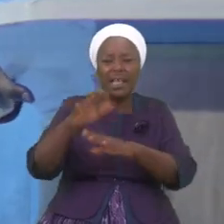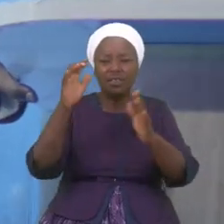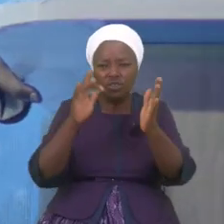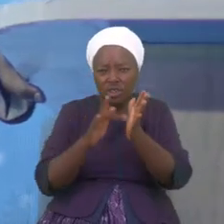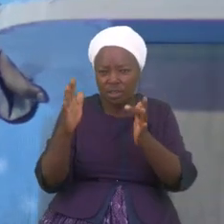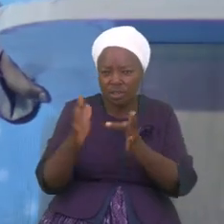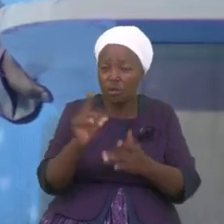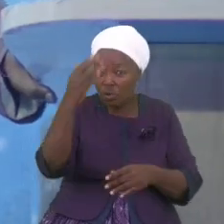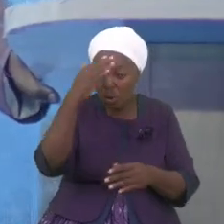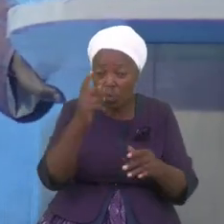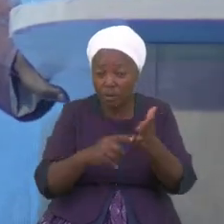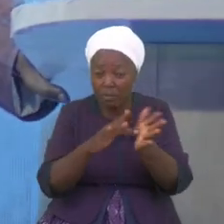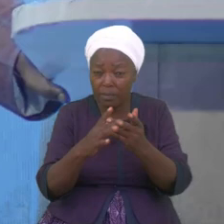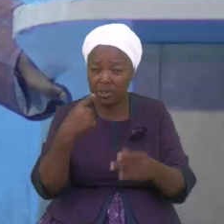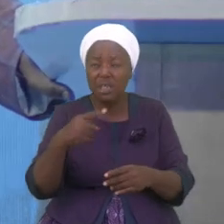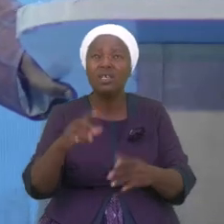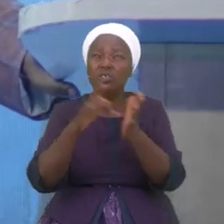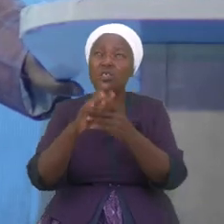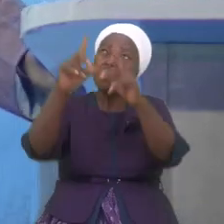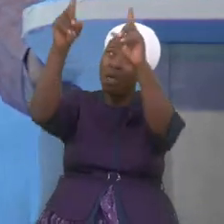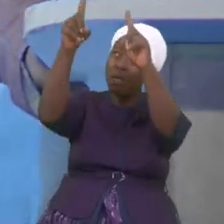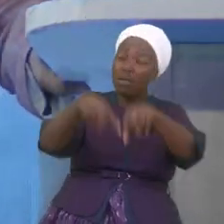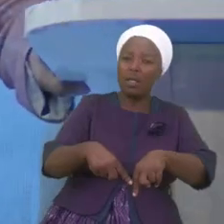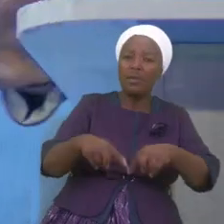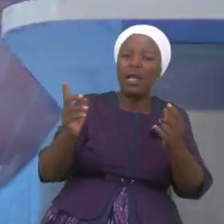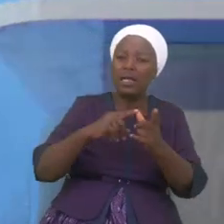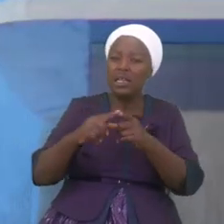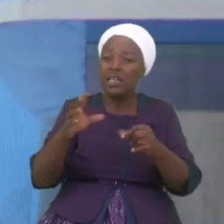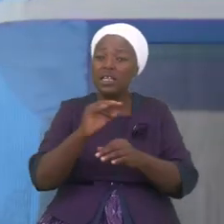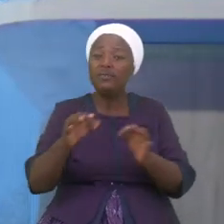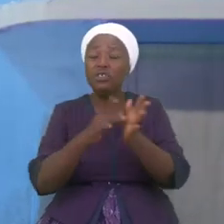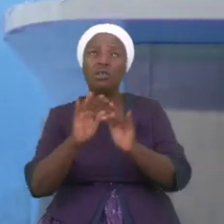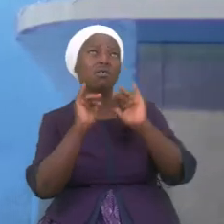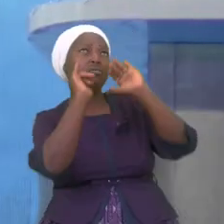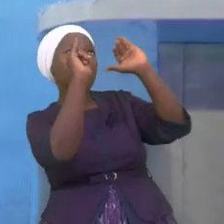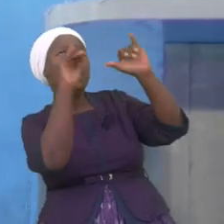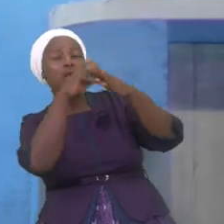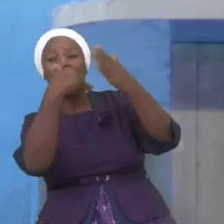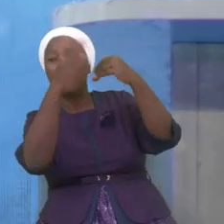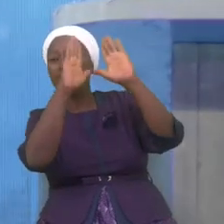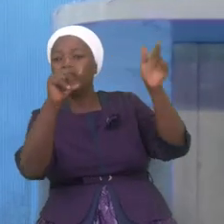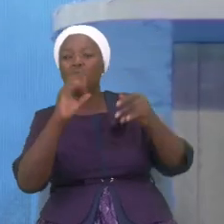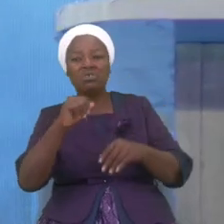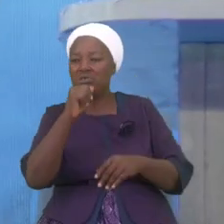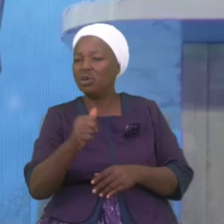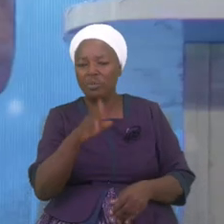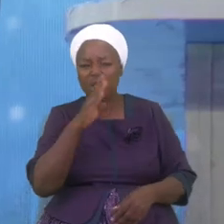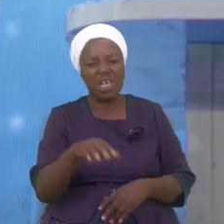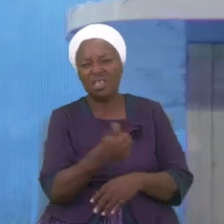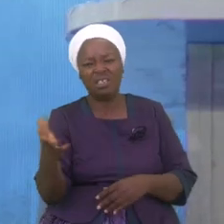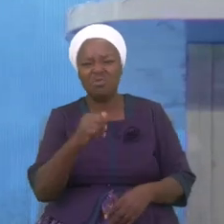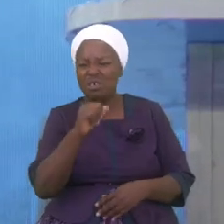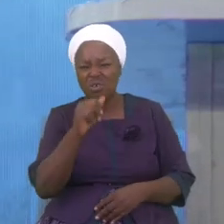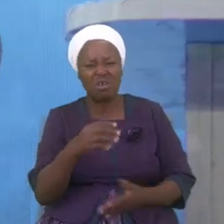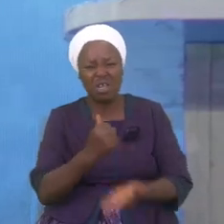says? Jesus came. If Jesus remained in heaven, that will not be any sign that